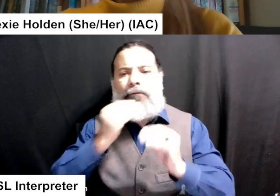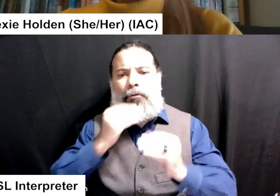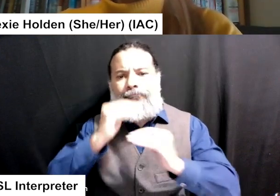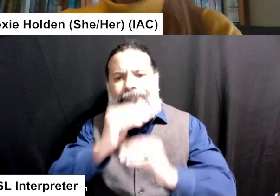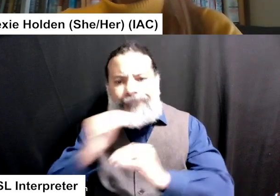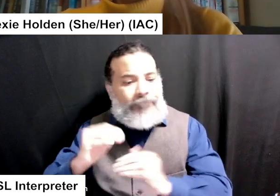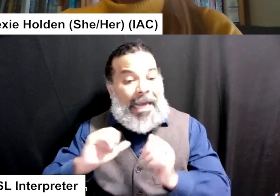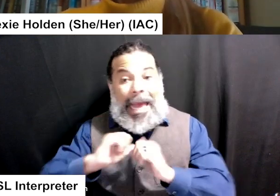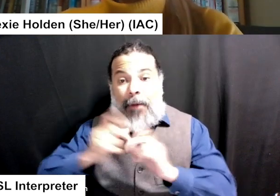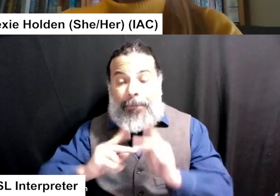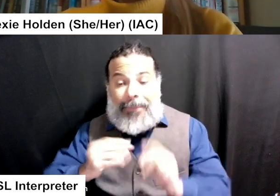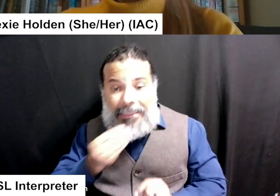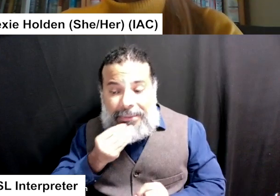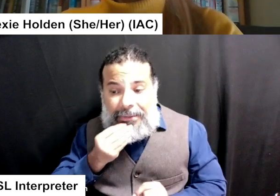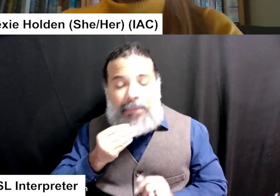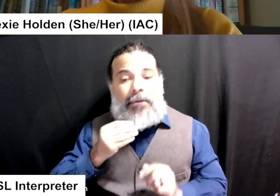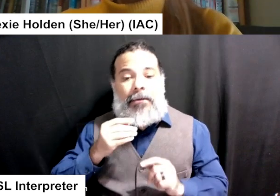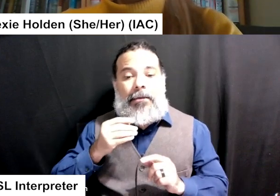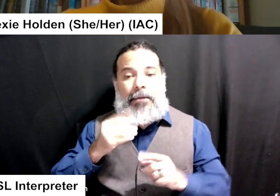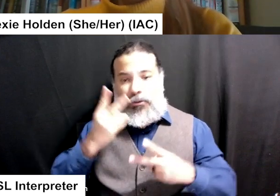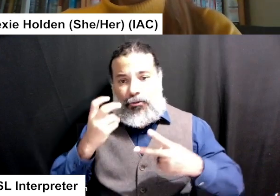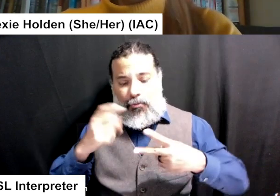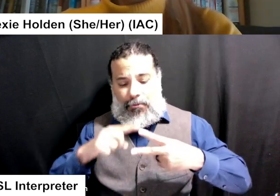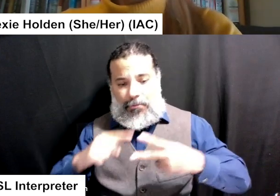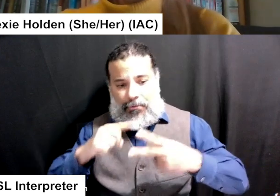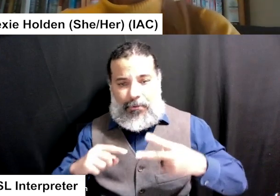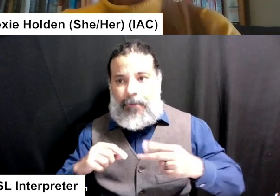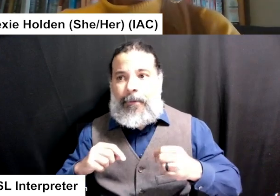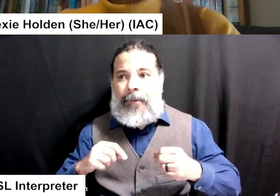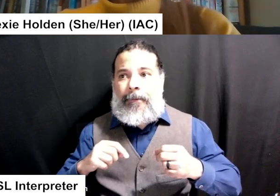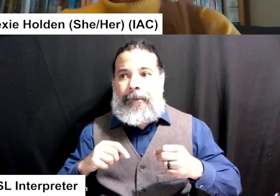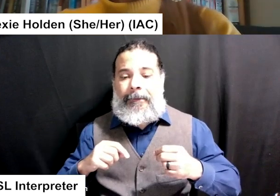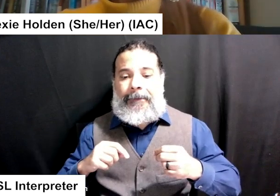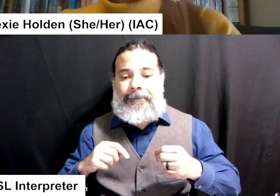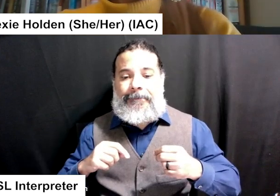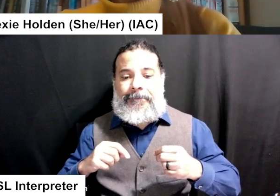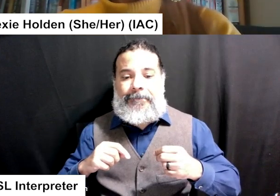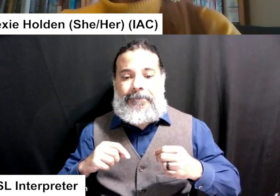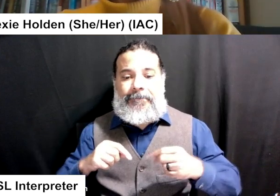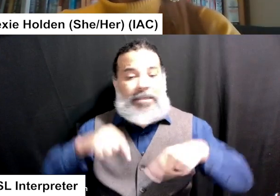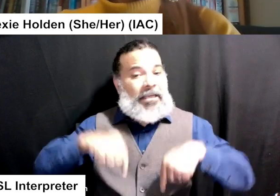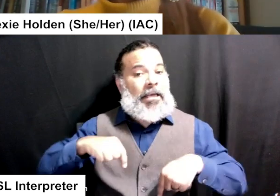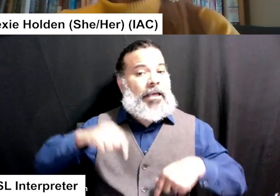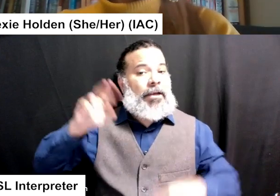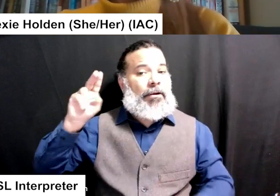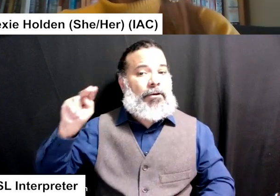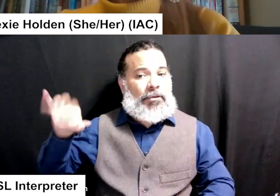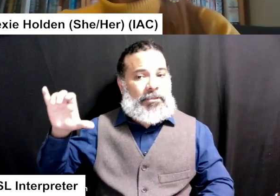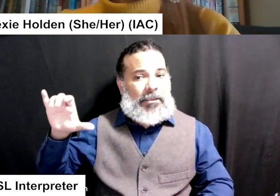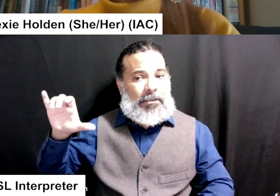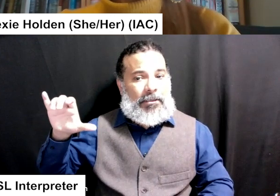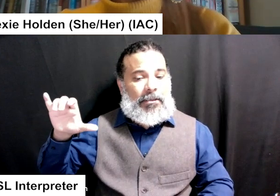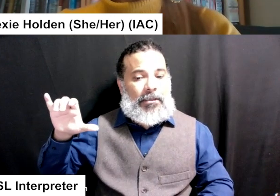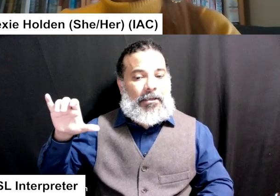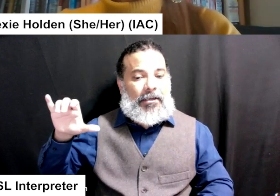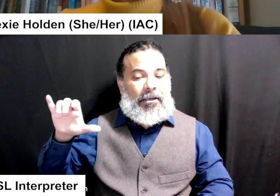then the last thing, two things I would say is love out here in New York City. I give